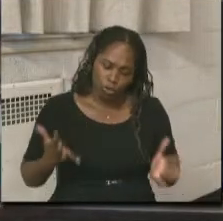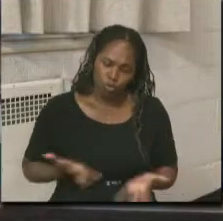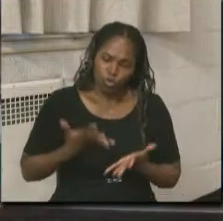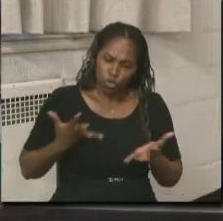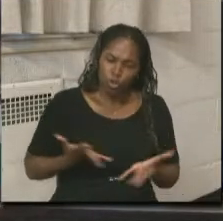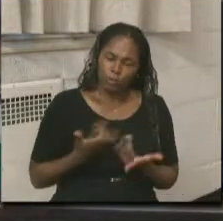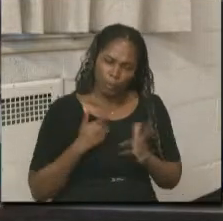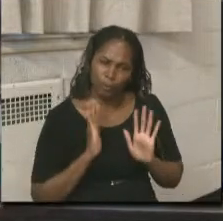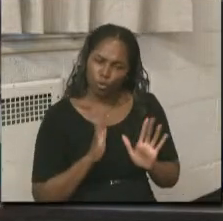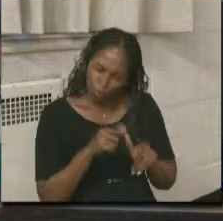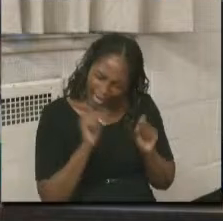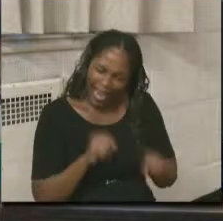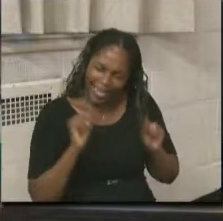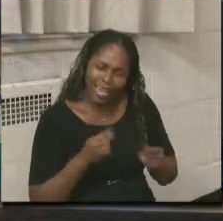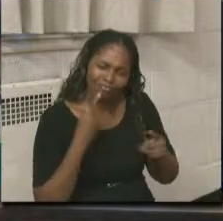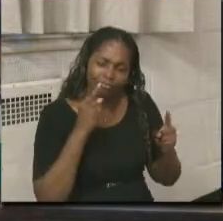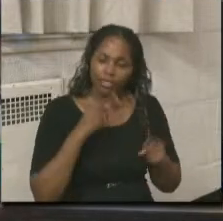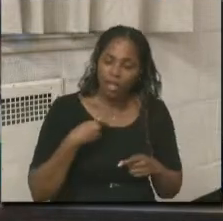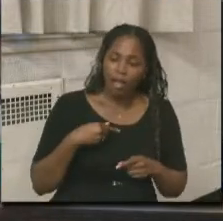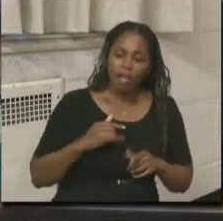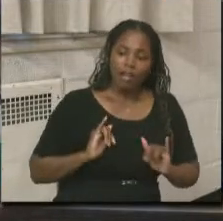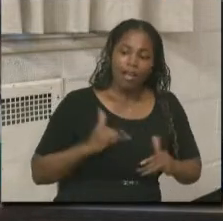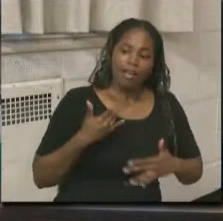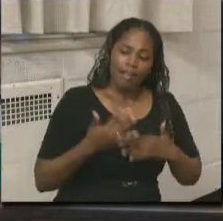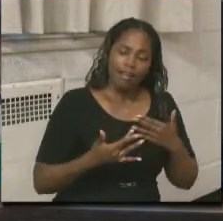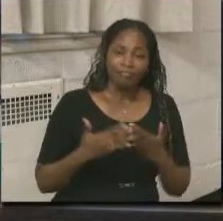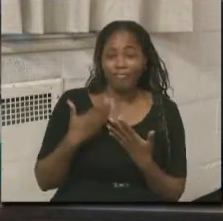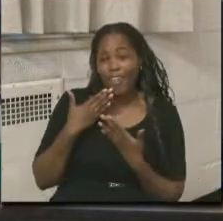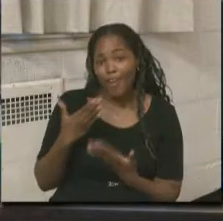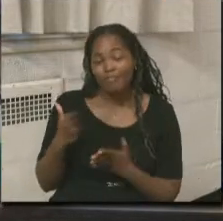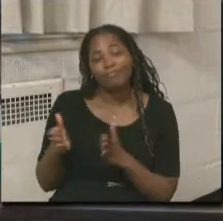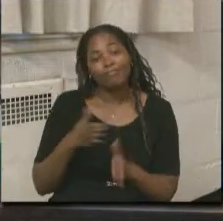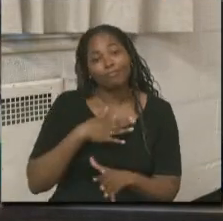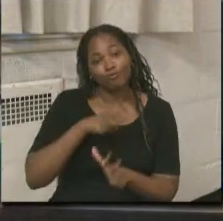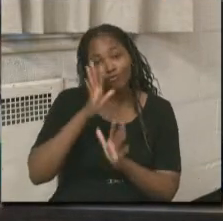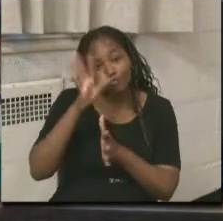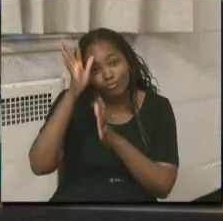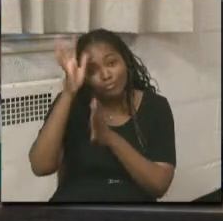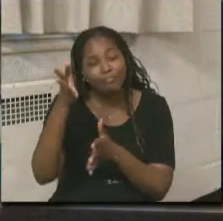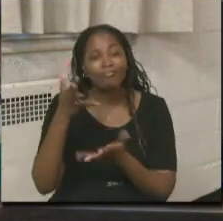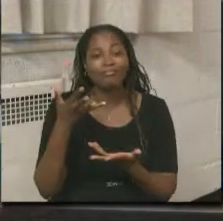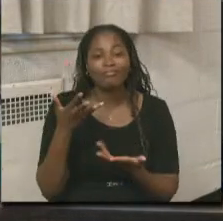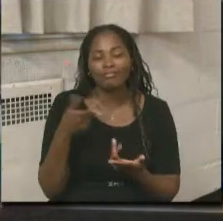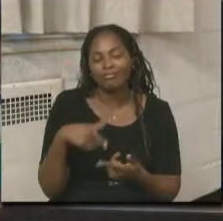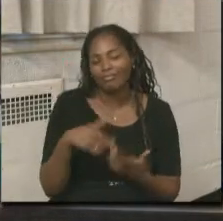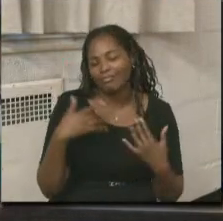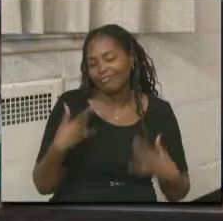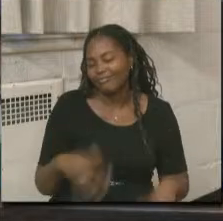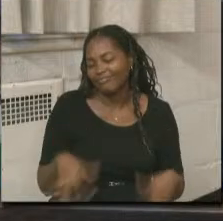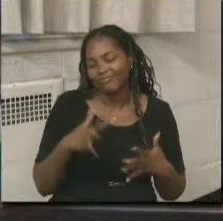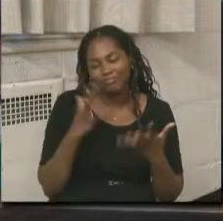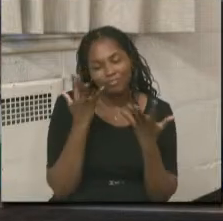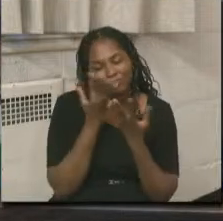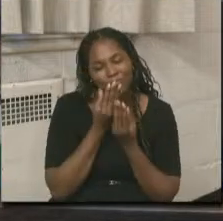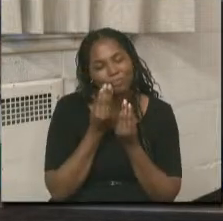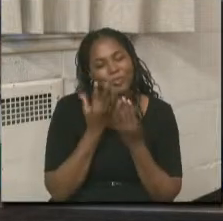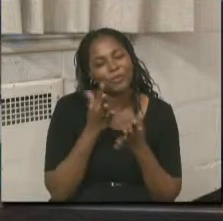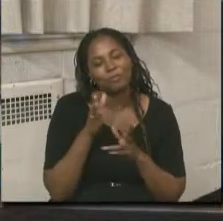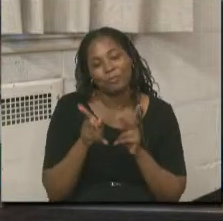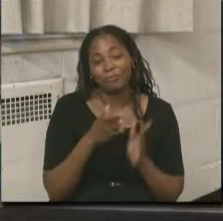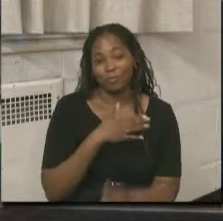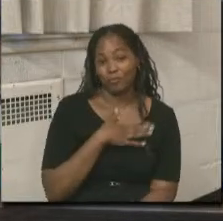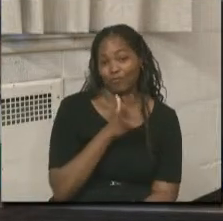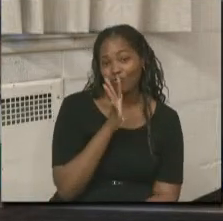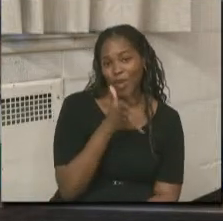did. And I appreciate her for that. I appreciate my grandparents. They have always been great, just great people. They're beautiful. My